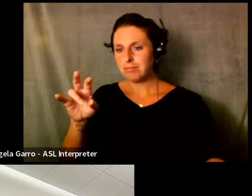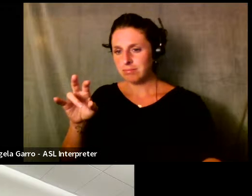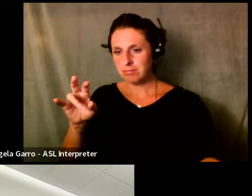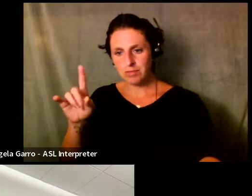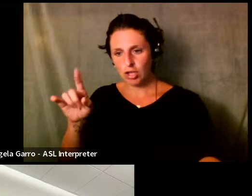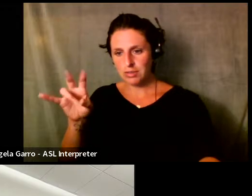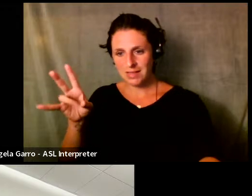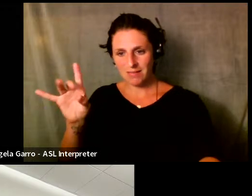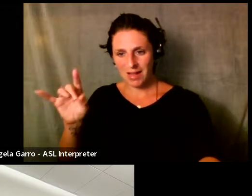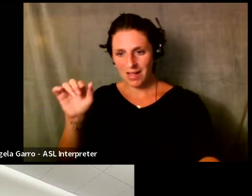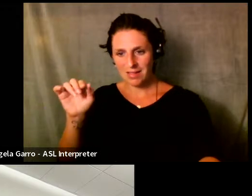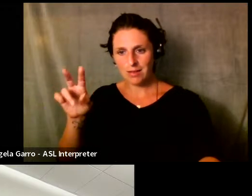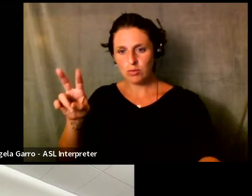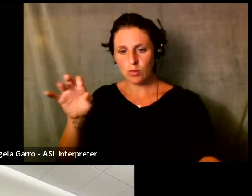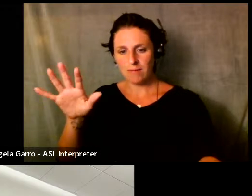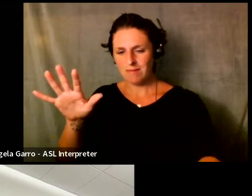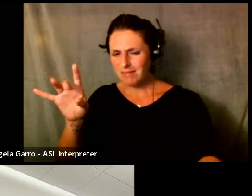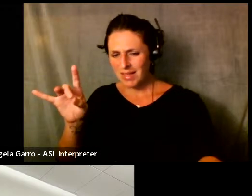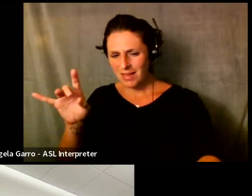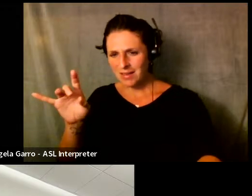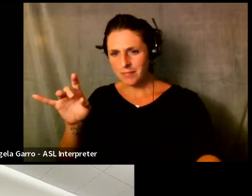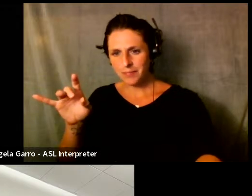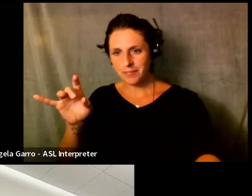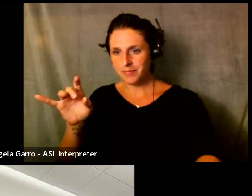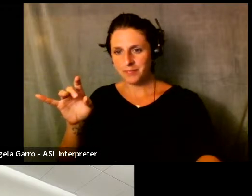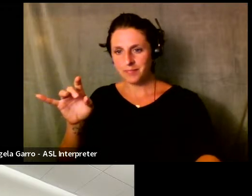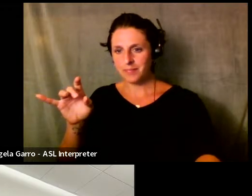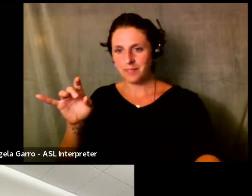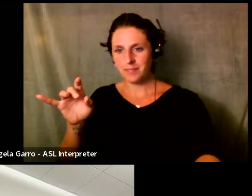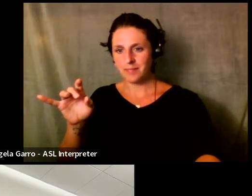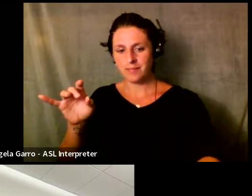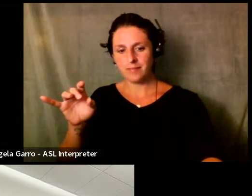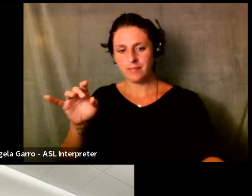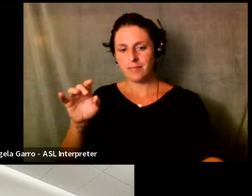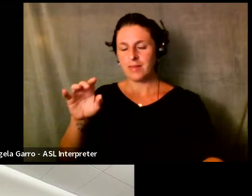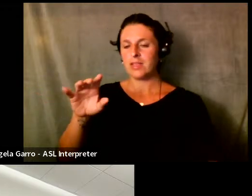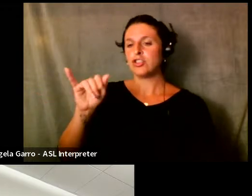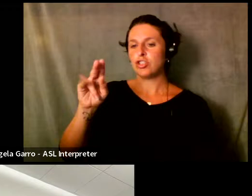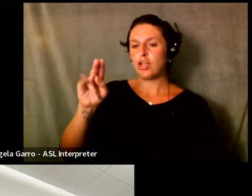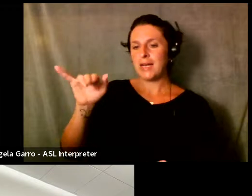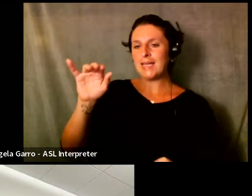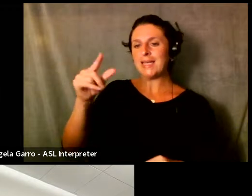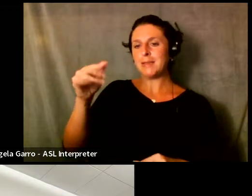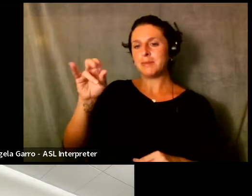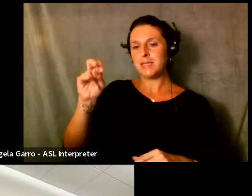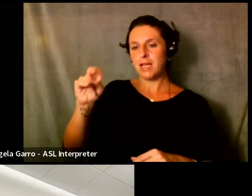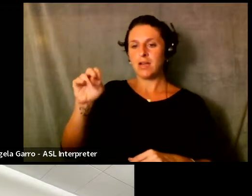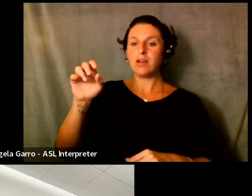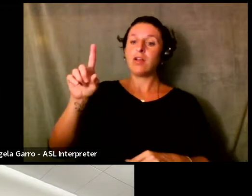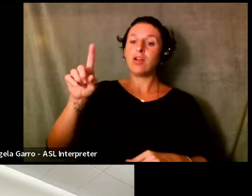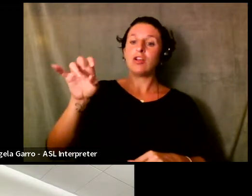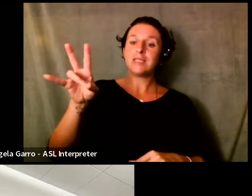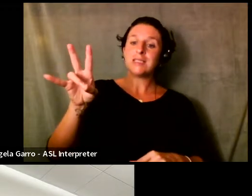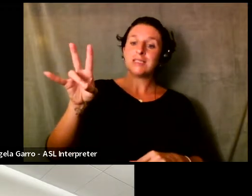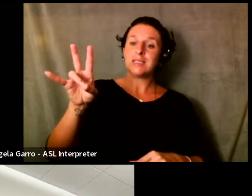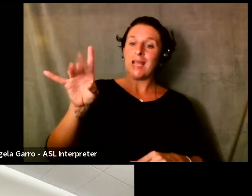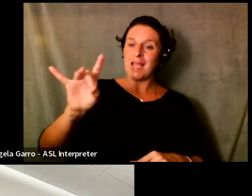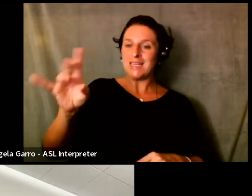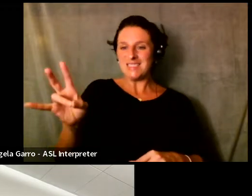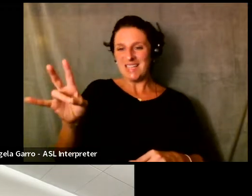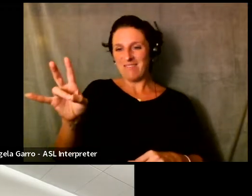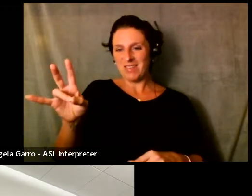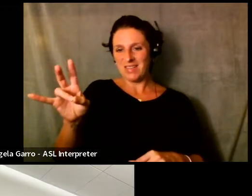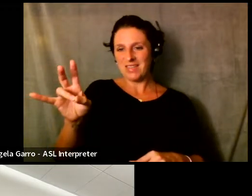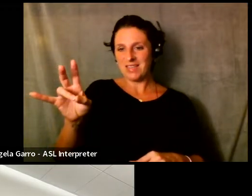$178,250, 214 workdays. Jenny Gibson, assistant principal, Burlingame High School, salary $187,